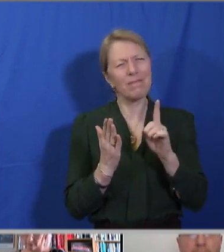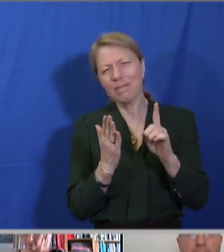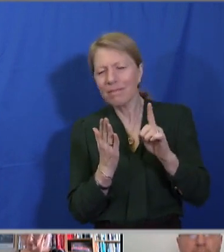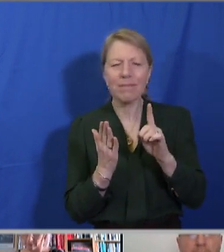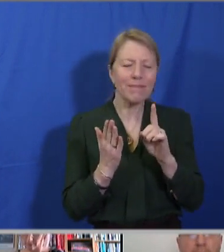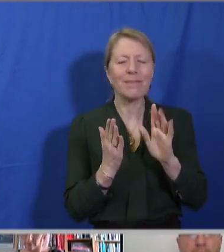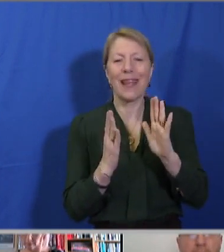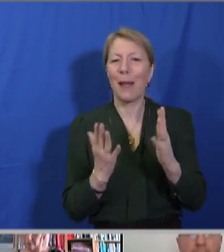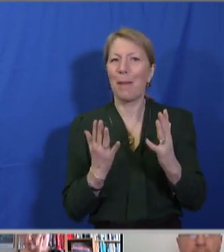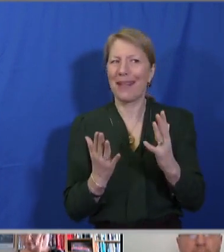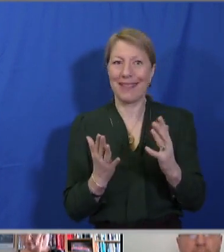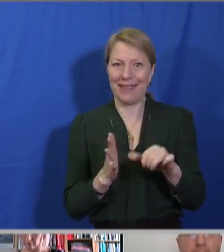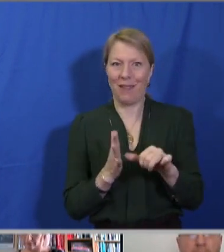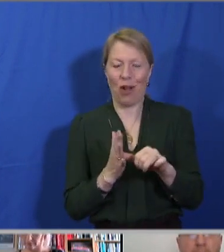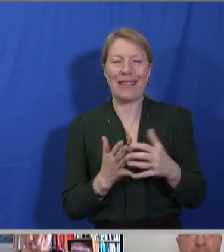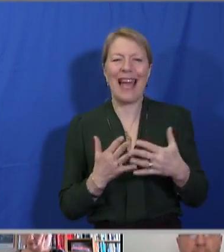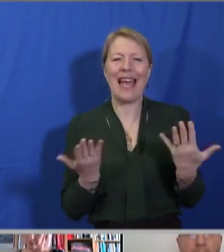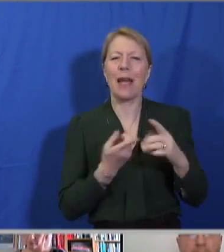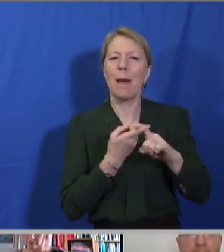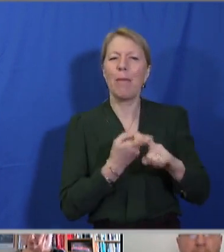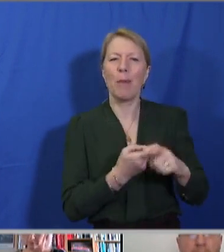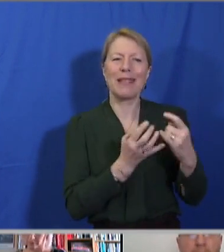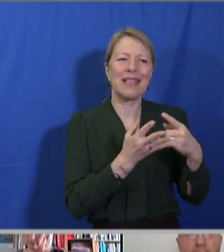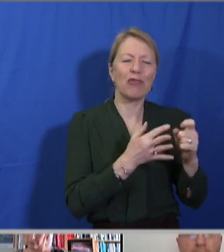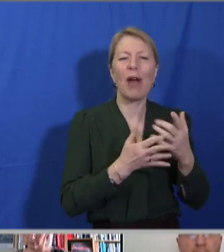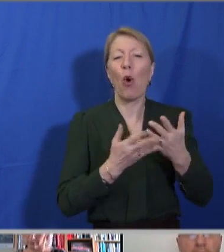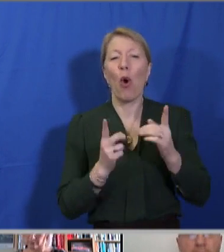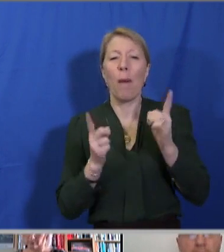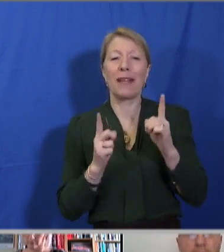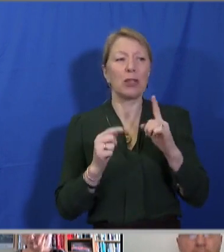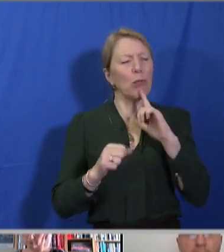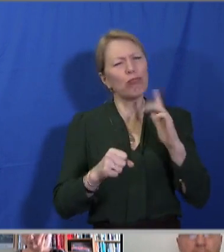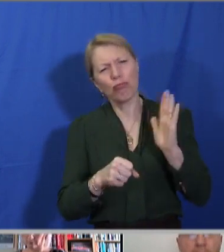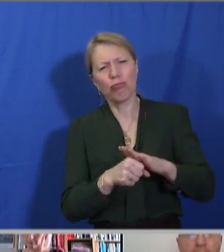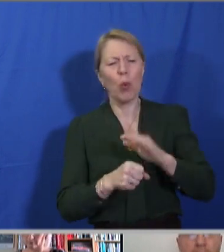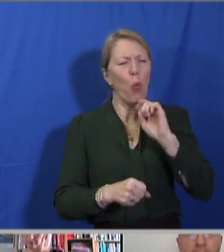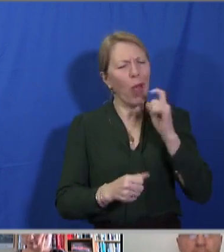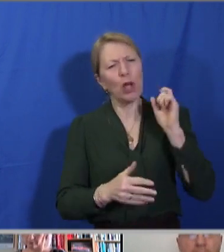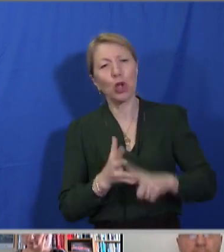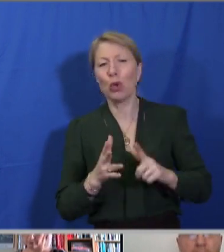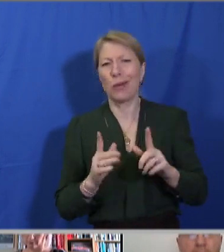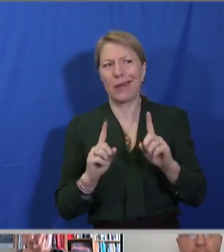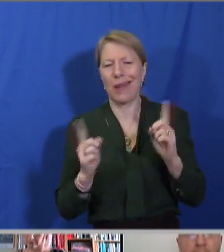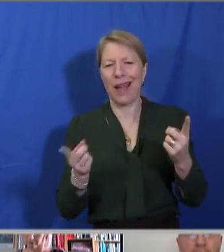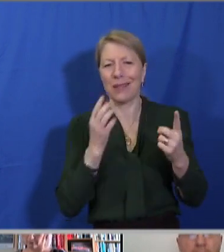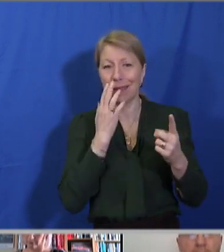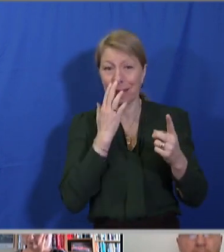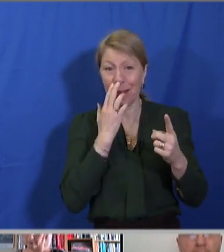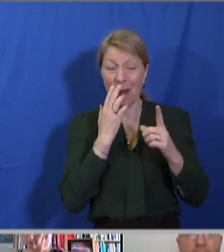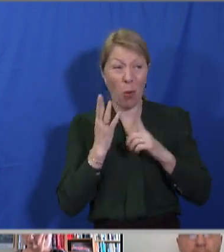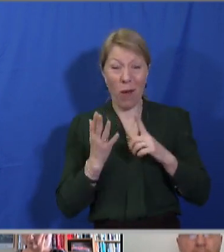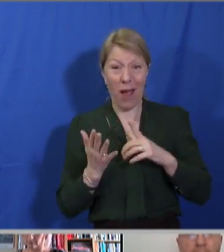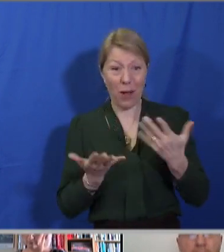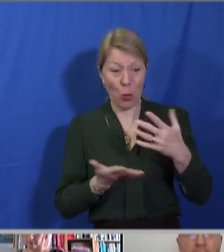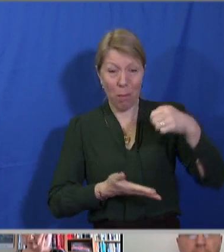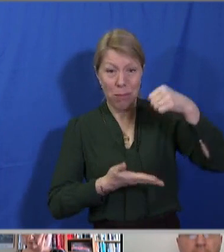the Permanent Secretary or the Minister to commit to doing anything next year in the absence of a 3-year budget. And I know you keep hearing that, but that is the reality to it.